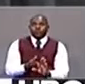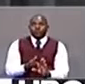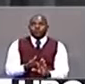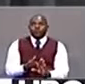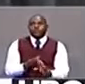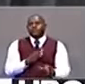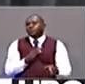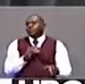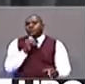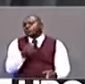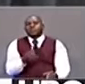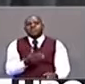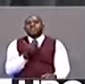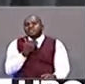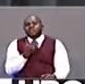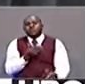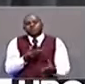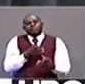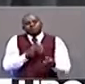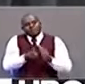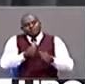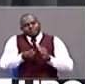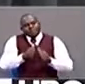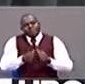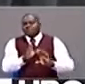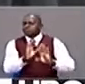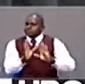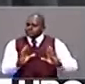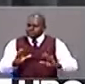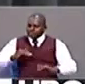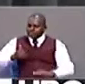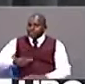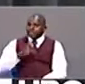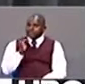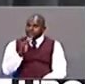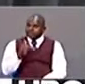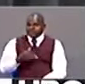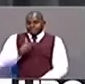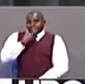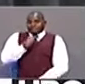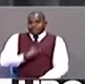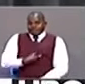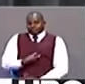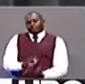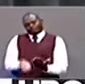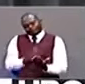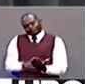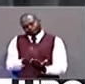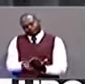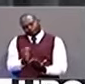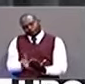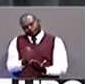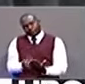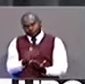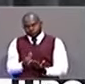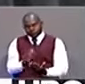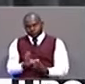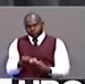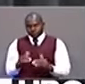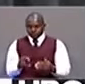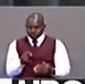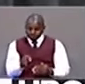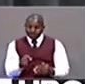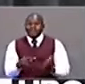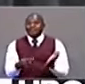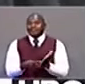it. One, Madam Speaker, I have tried personally to go through this bill, and you find that It is a